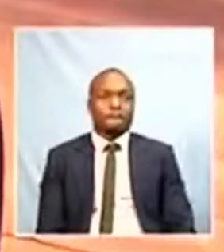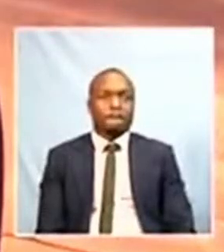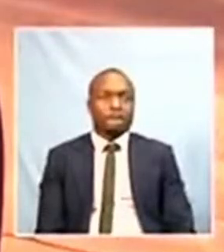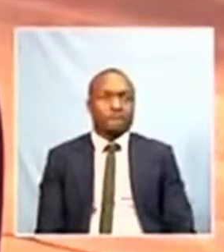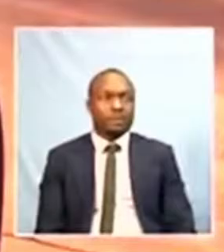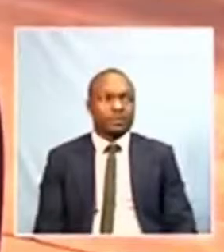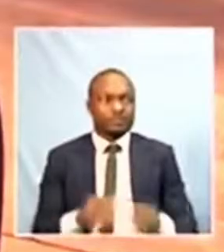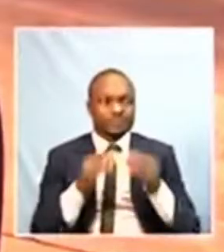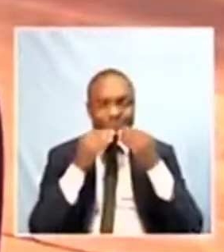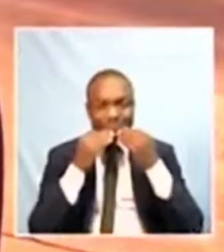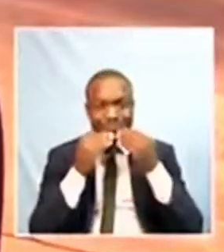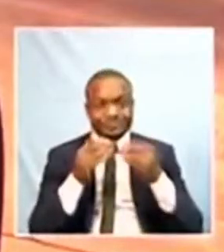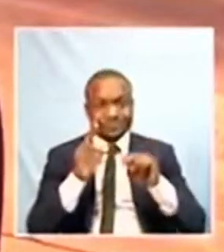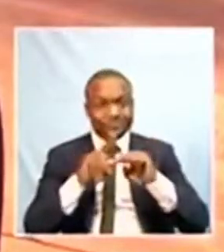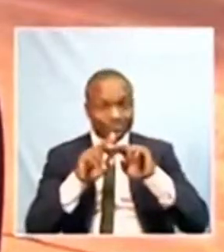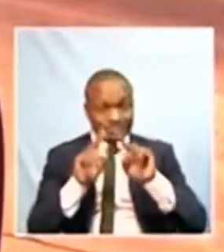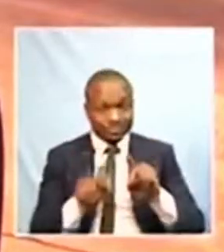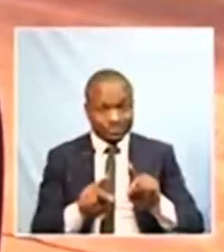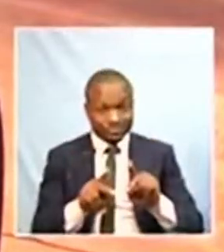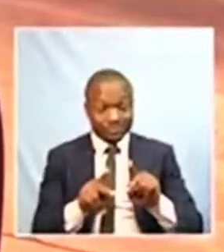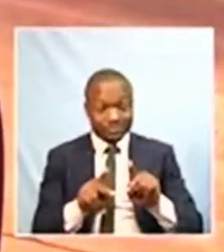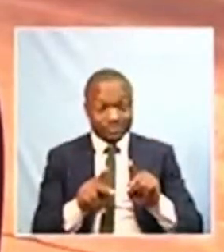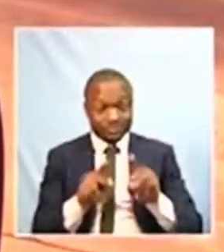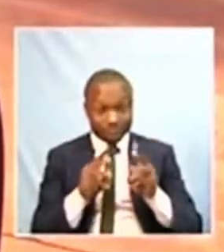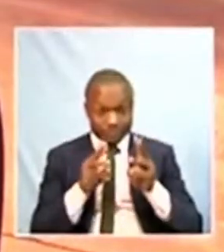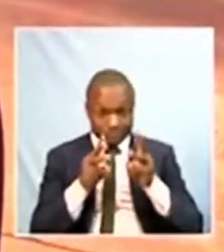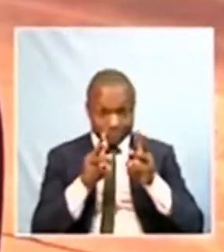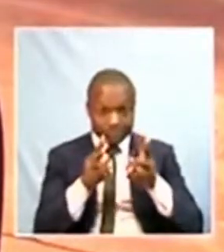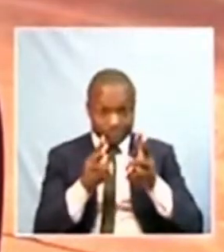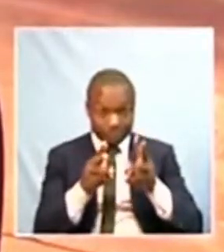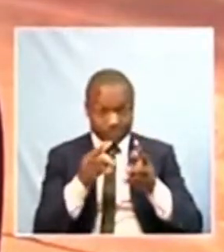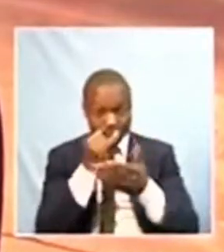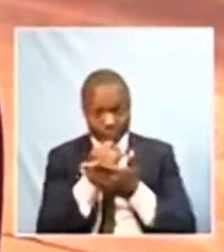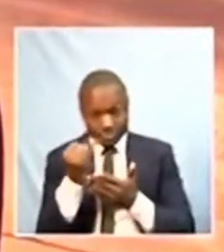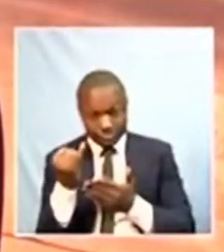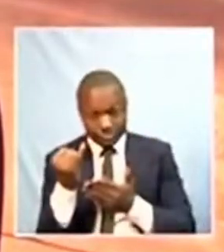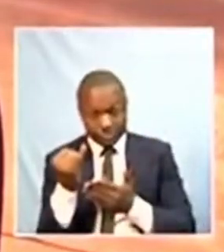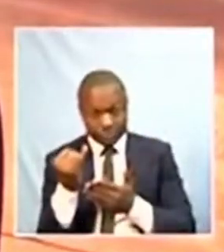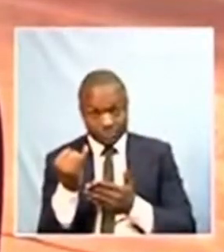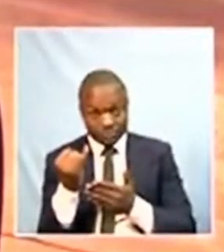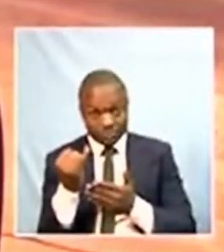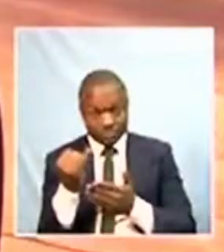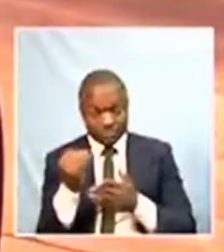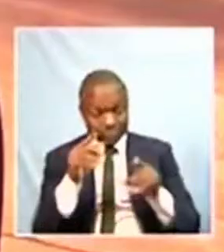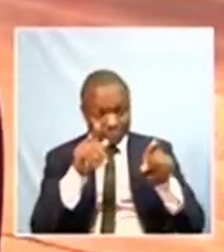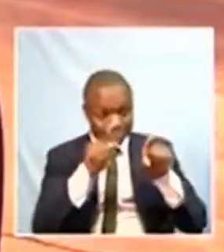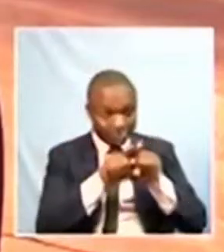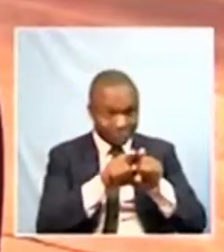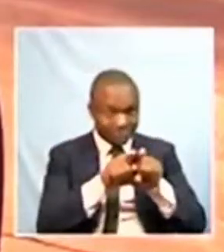Thank you so much, Chairperson. I think there were issues, I think, surrounding the same